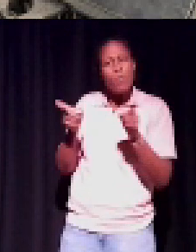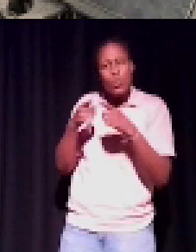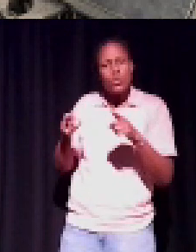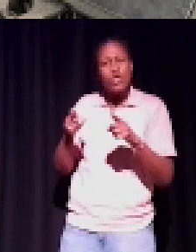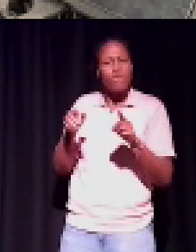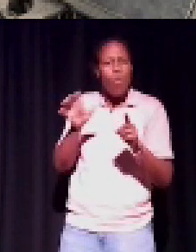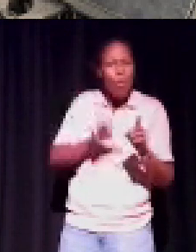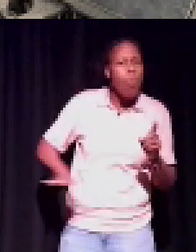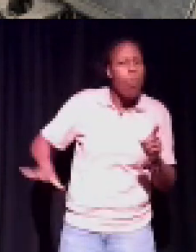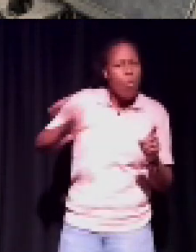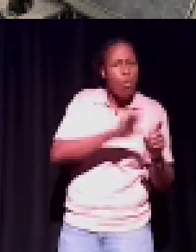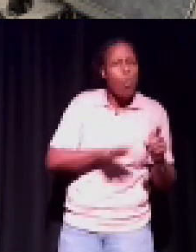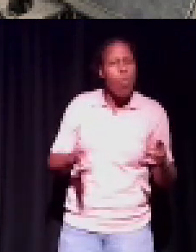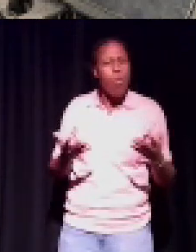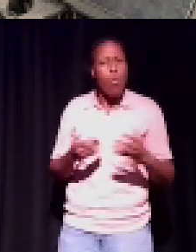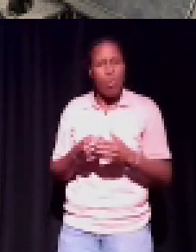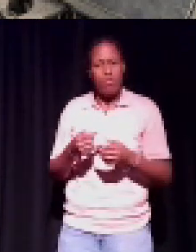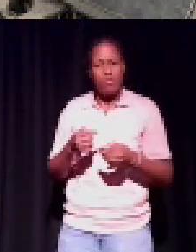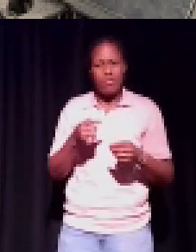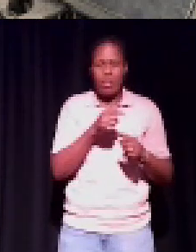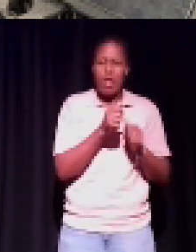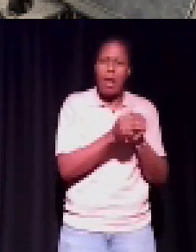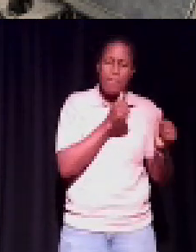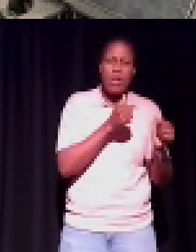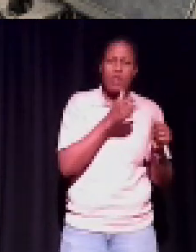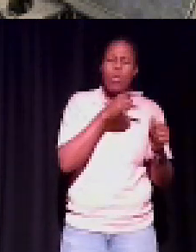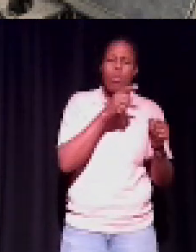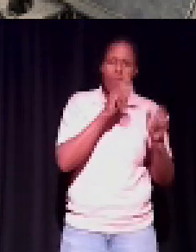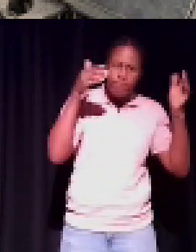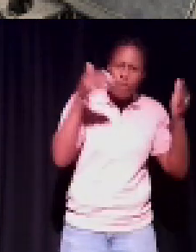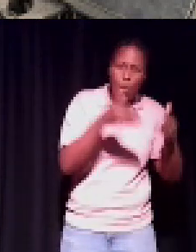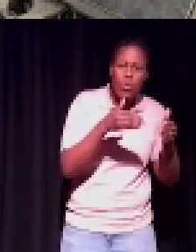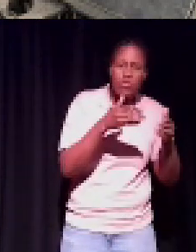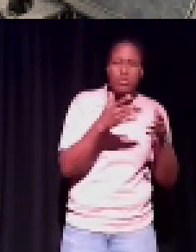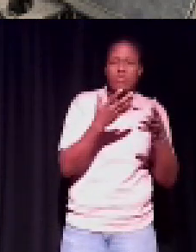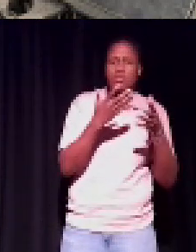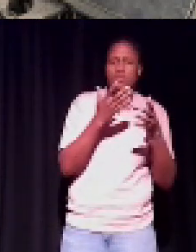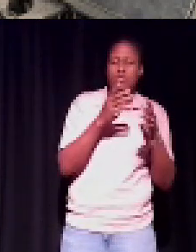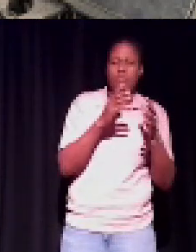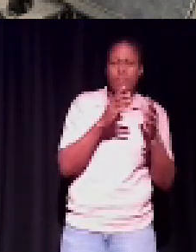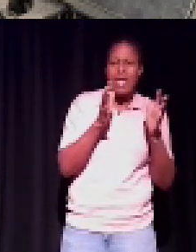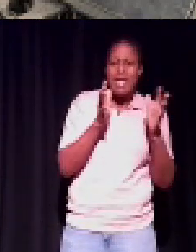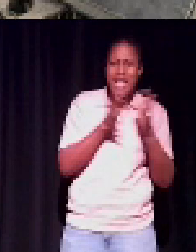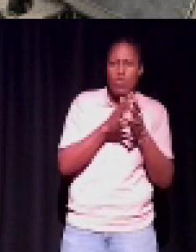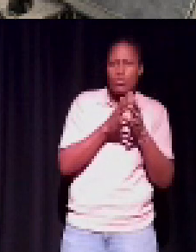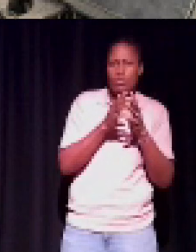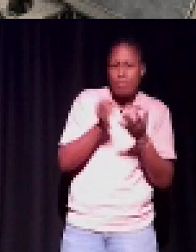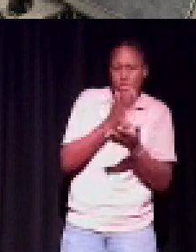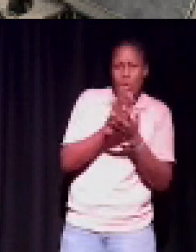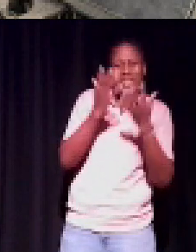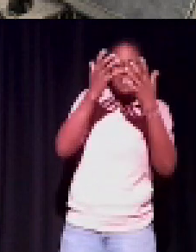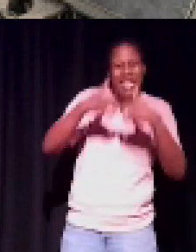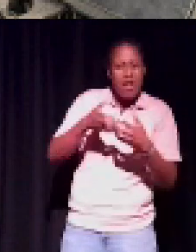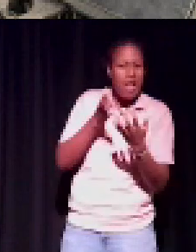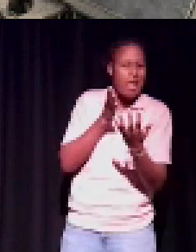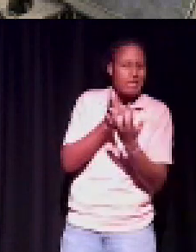everyone. So we're an organization that works at doing that, and we like to use technology in much the same ways.